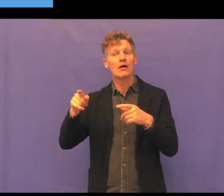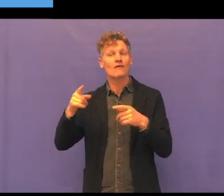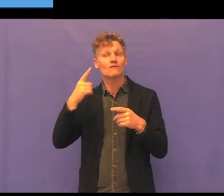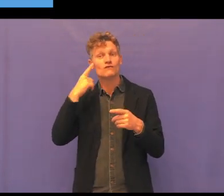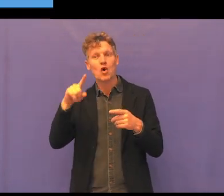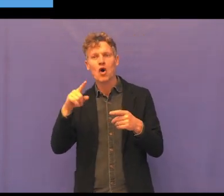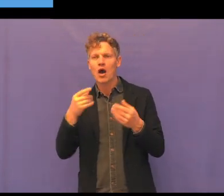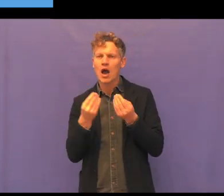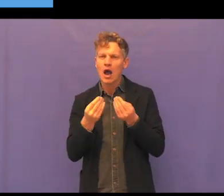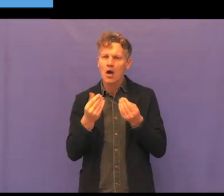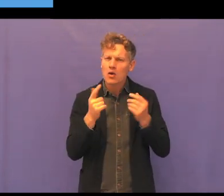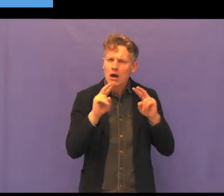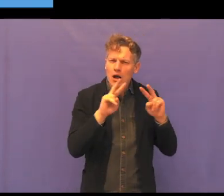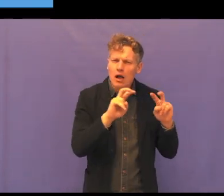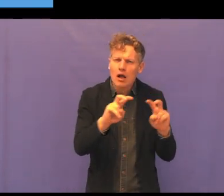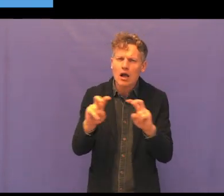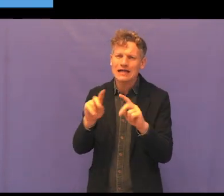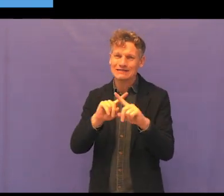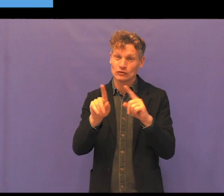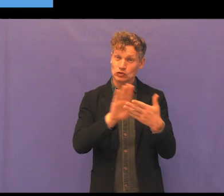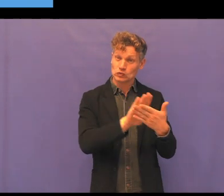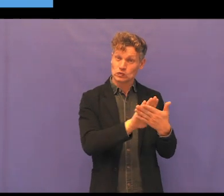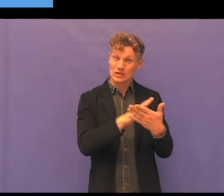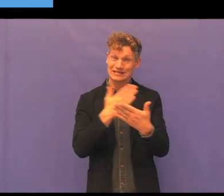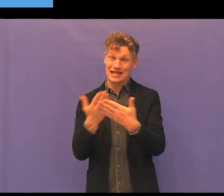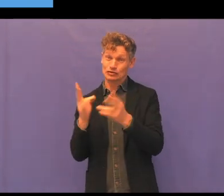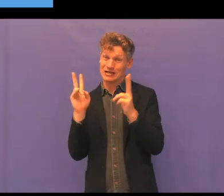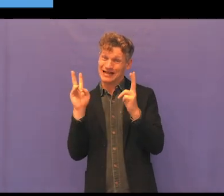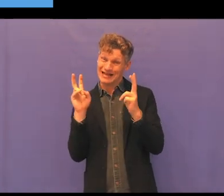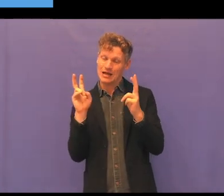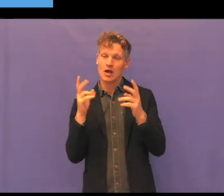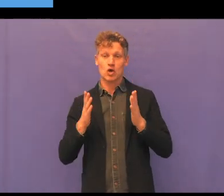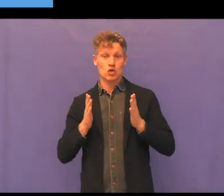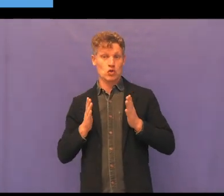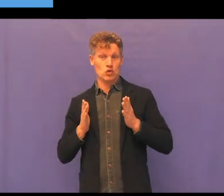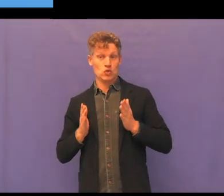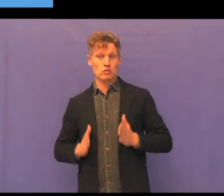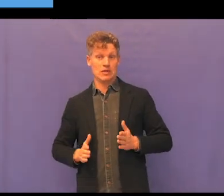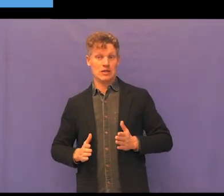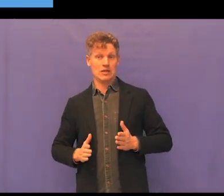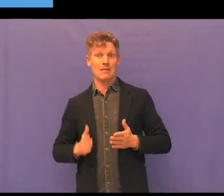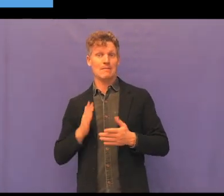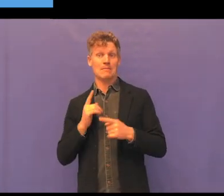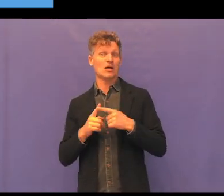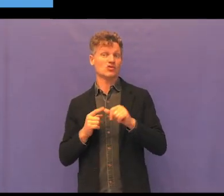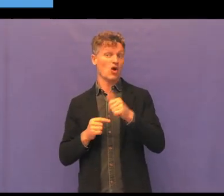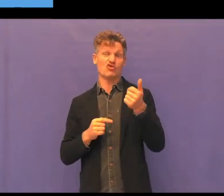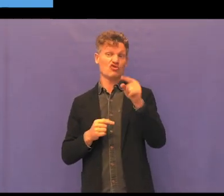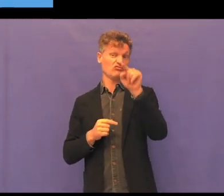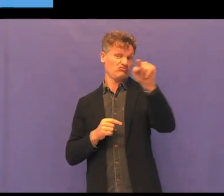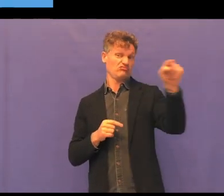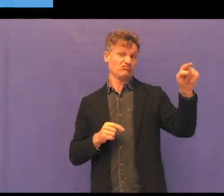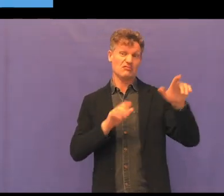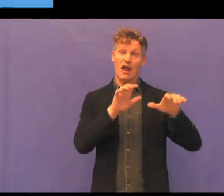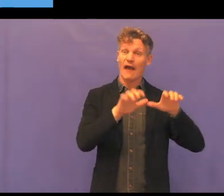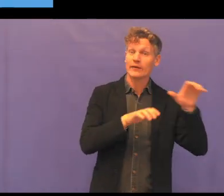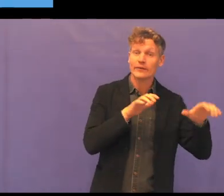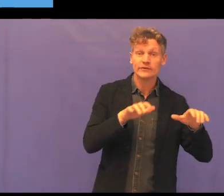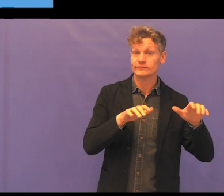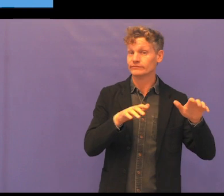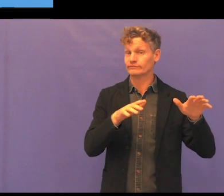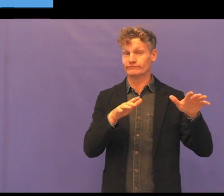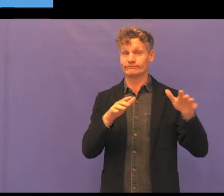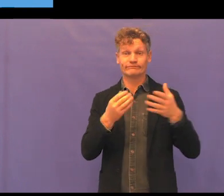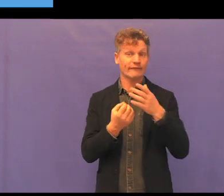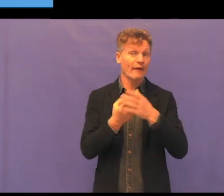and other species. So, if you like, one of the things that the post-Holocene governance is inviting